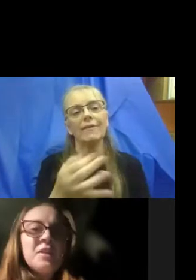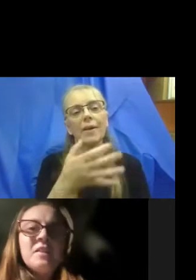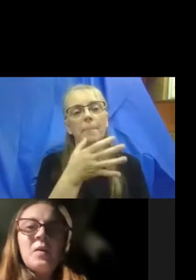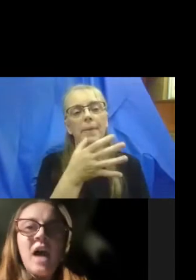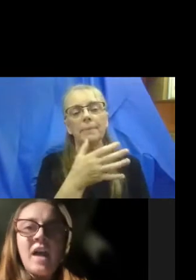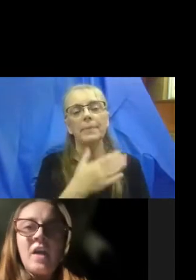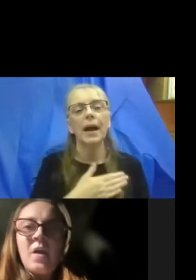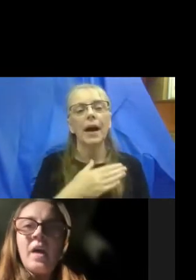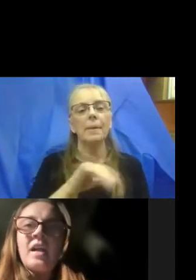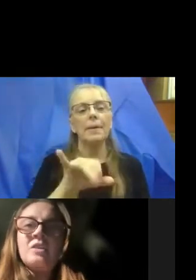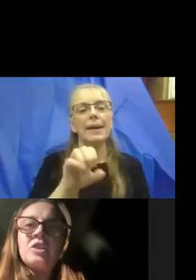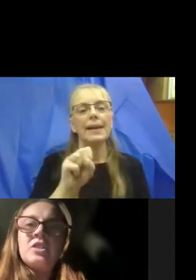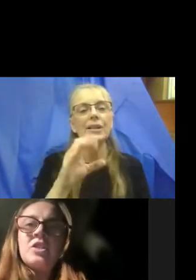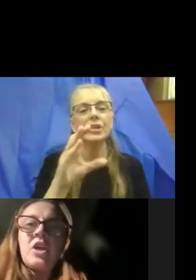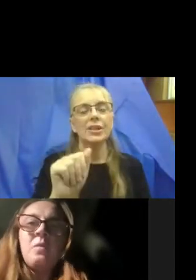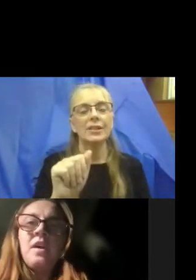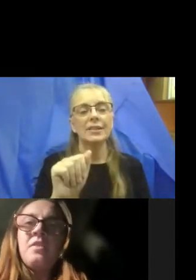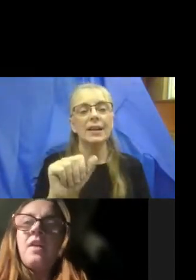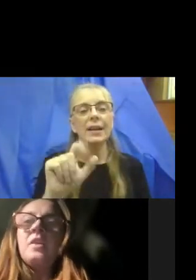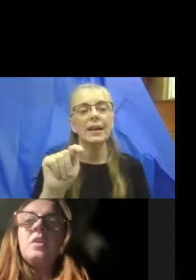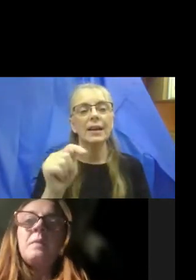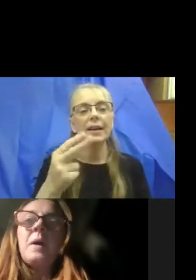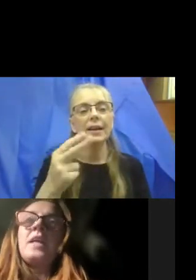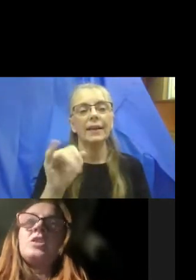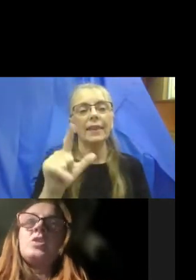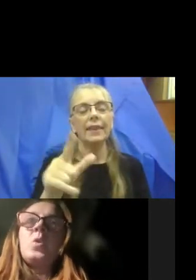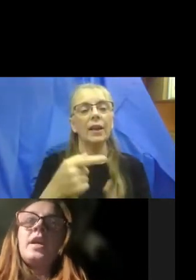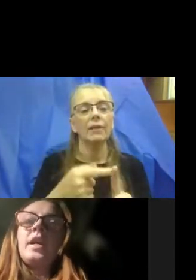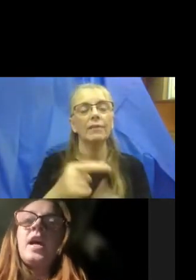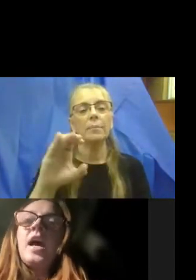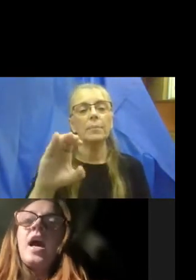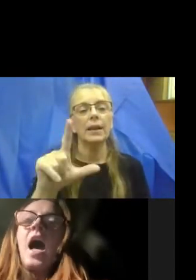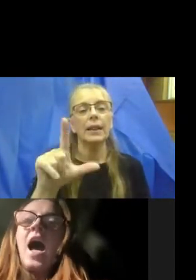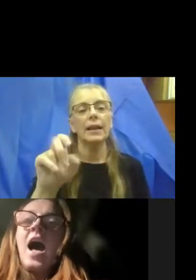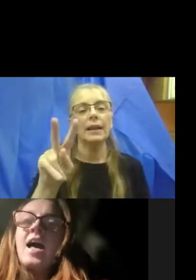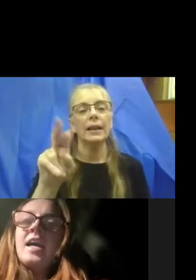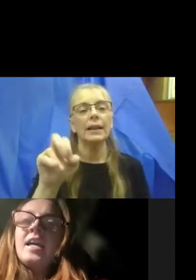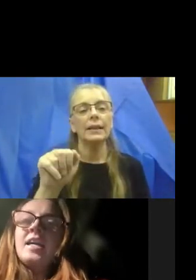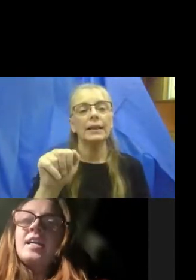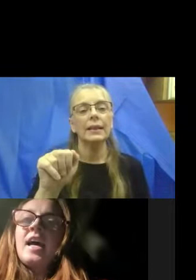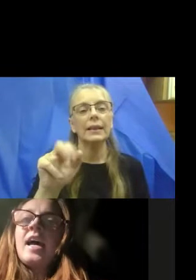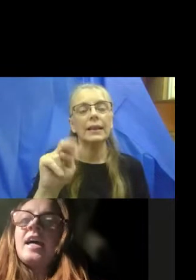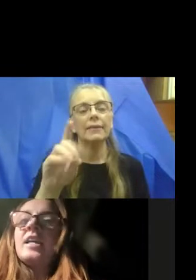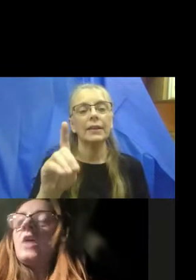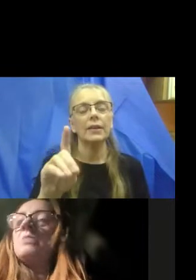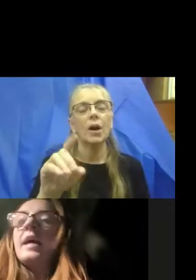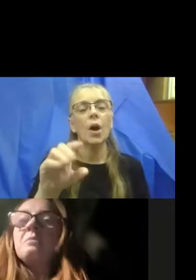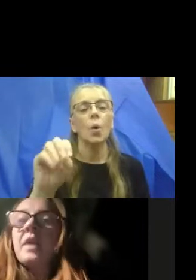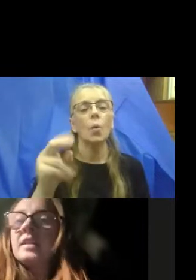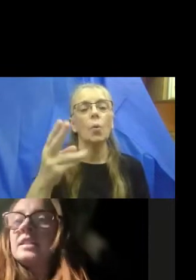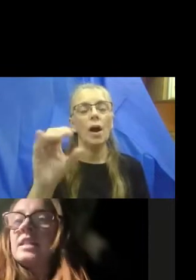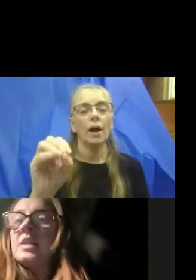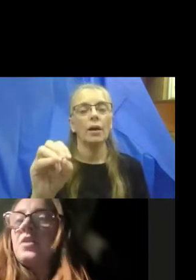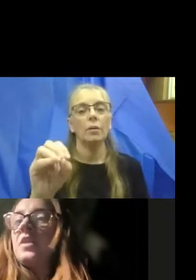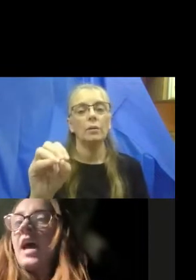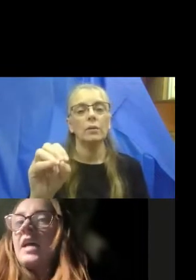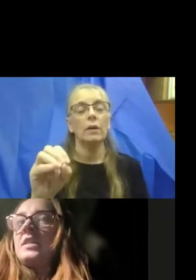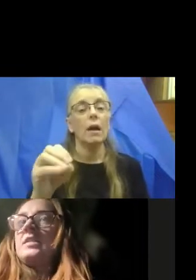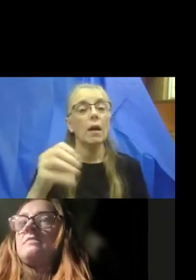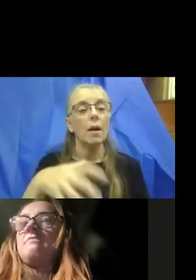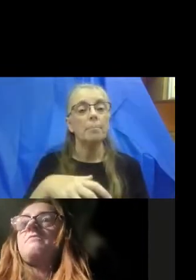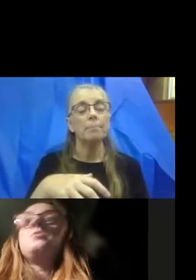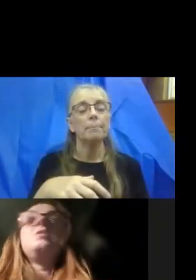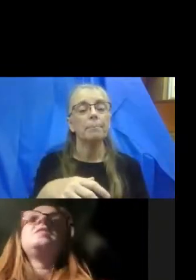from Cleveland, Ohio, and I'll just start with a little bit about my story. I had an unplanned pregnancy with an